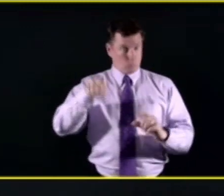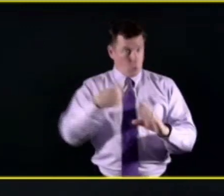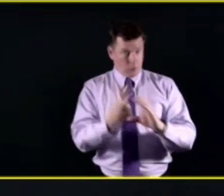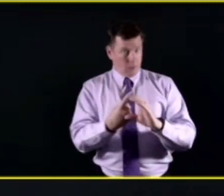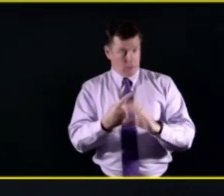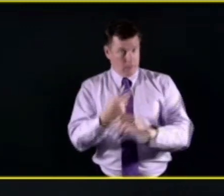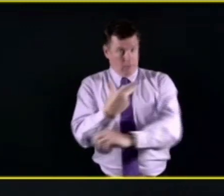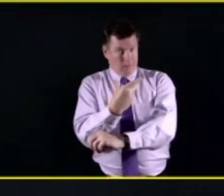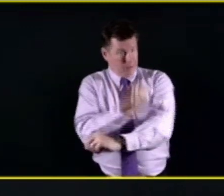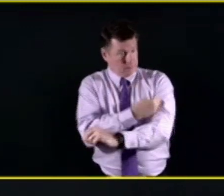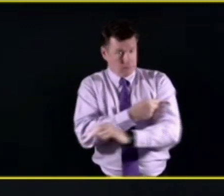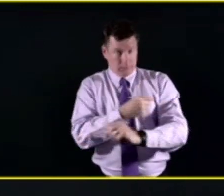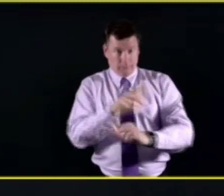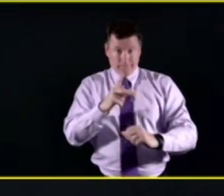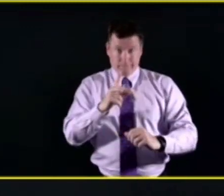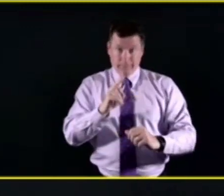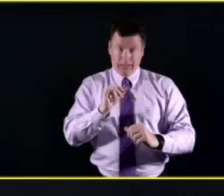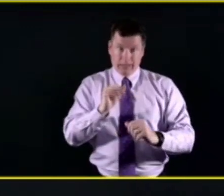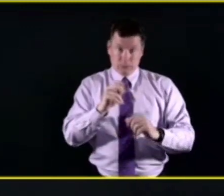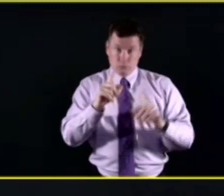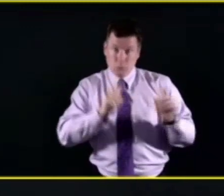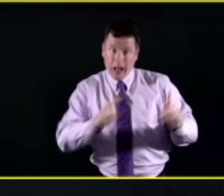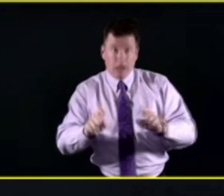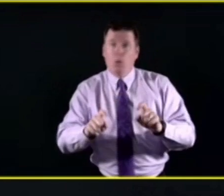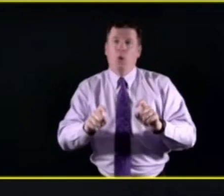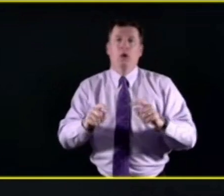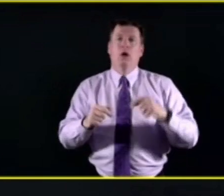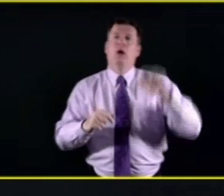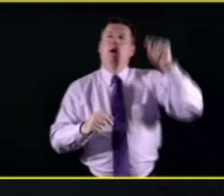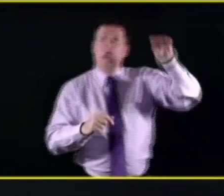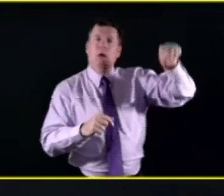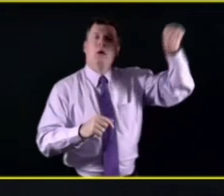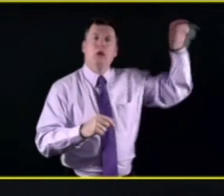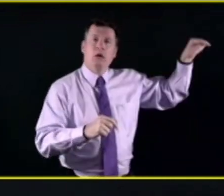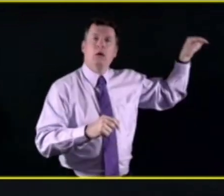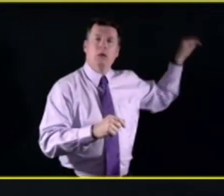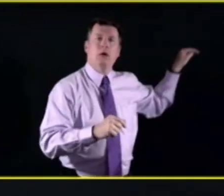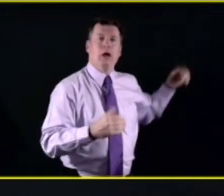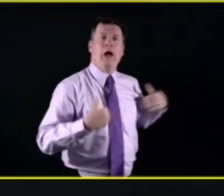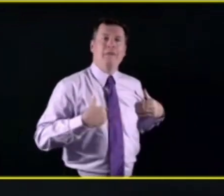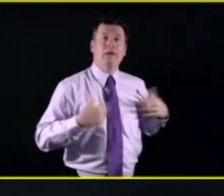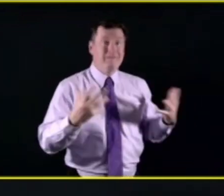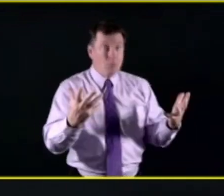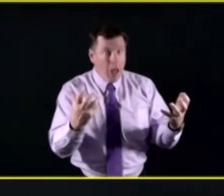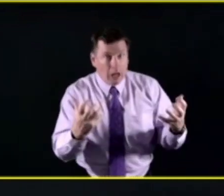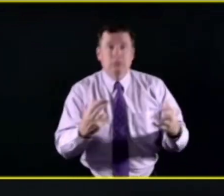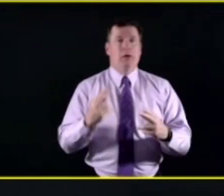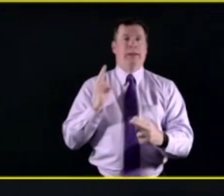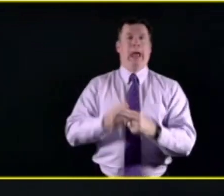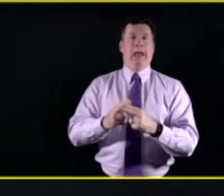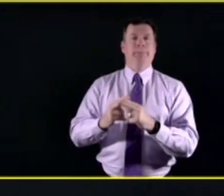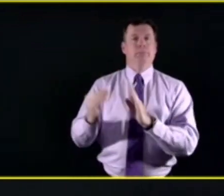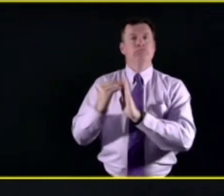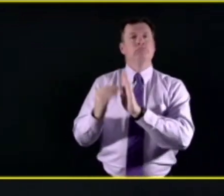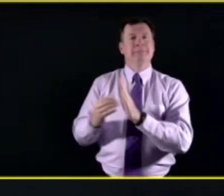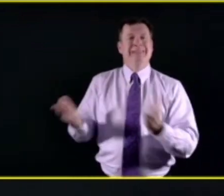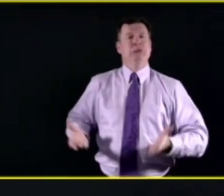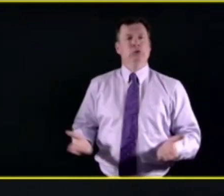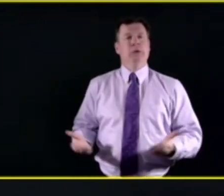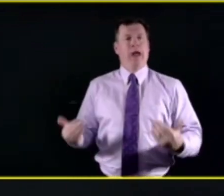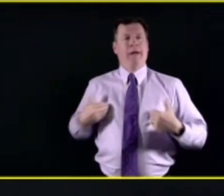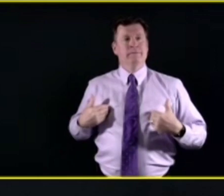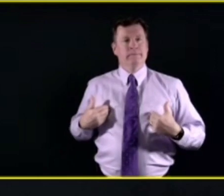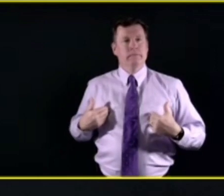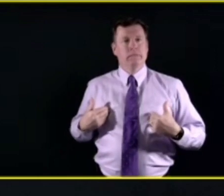registry and see who can be in which trial. Because you're right, we want things to move very rapidly. So